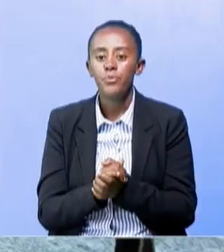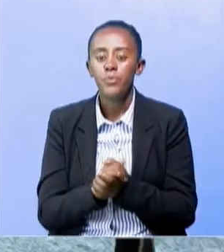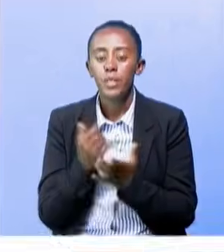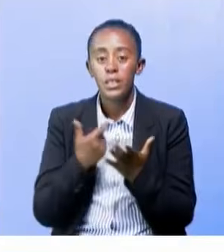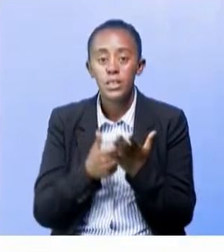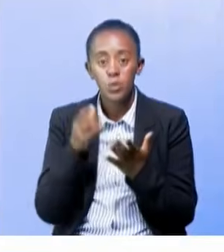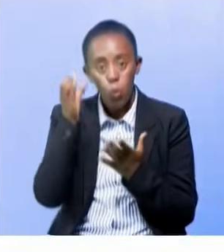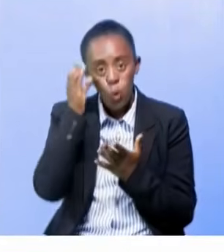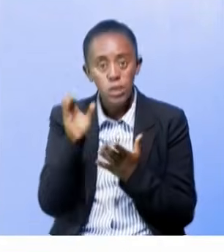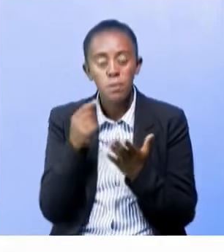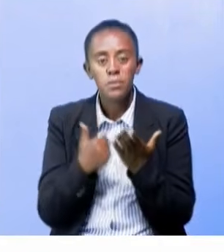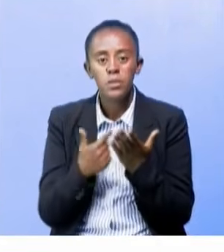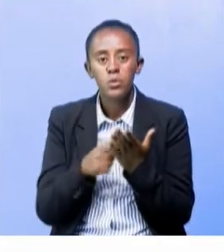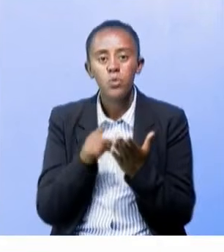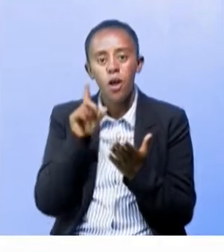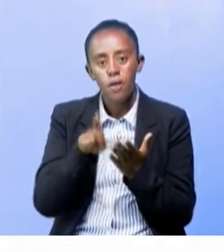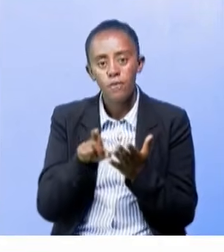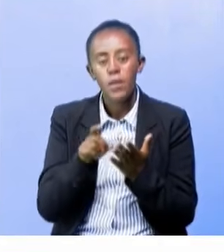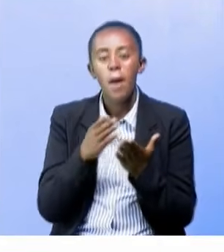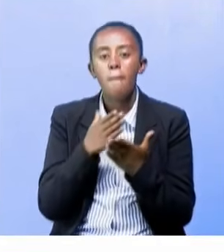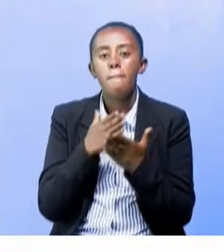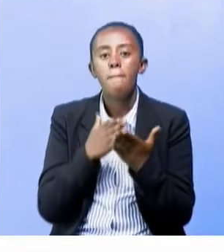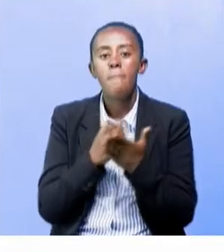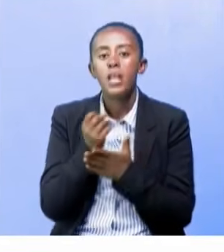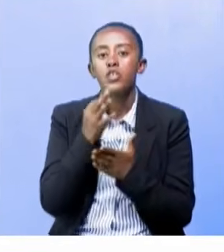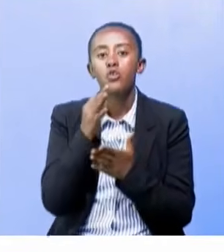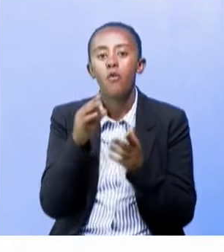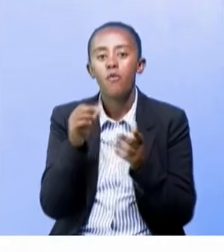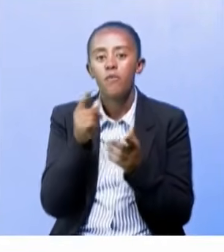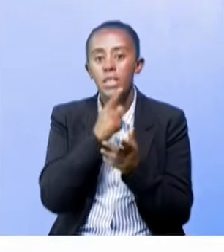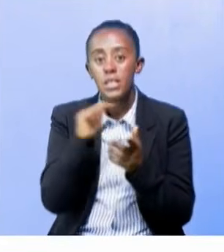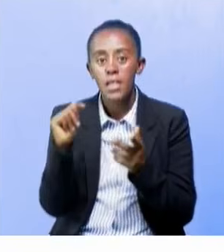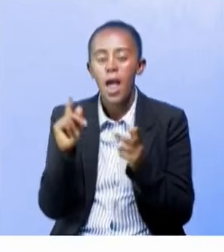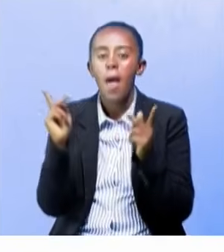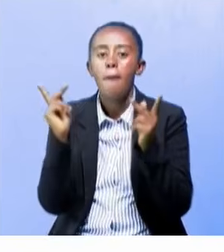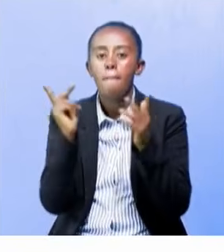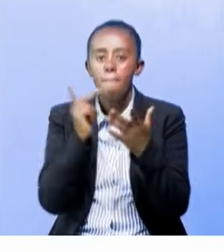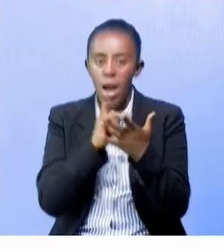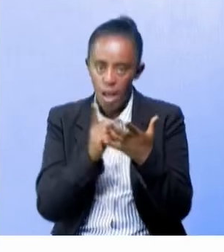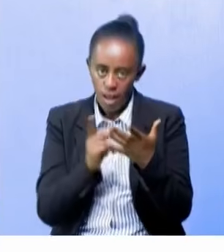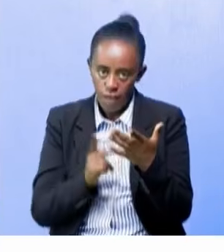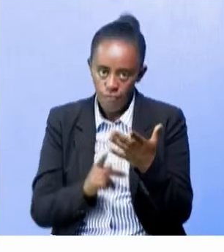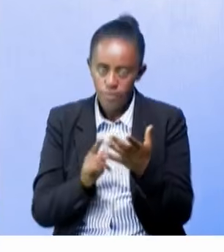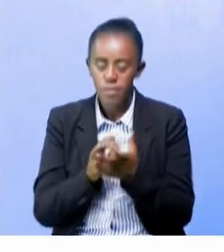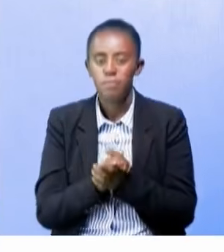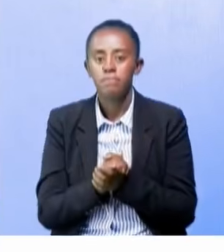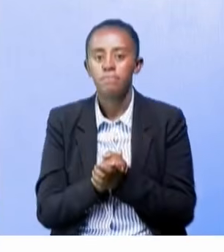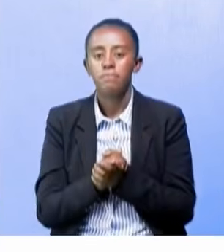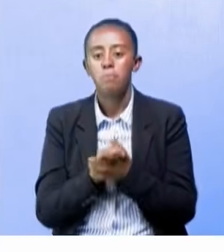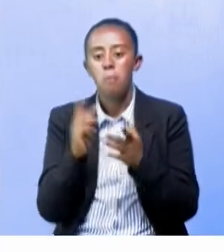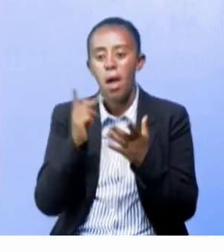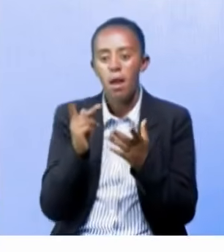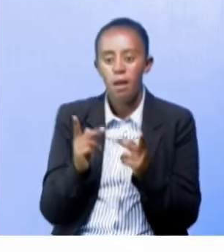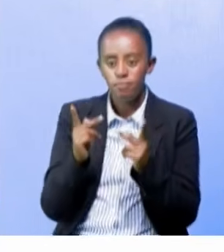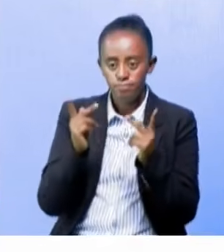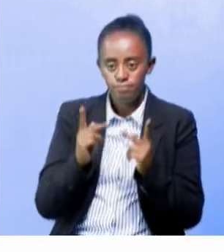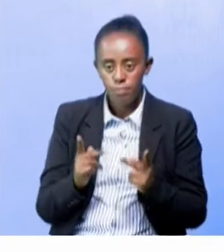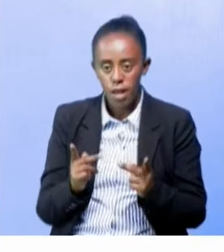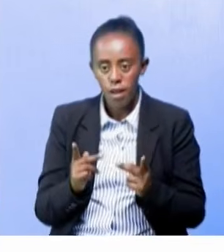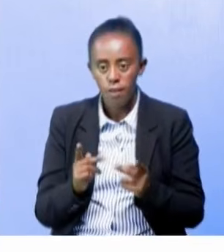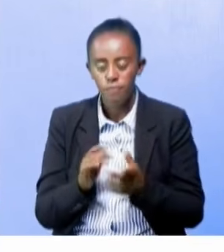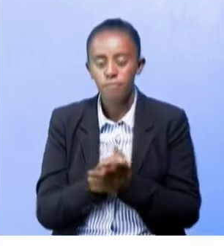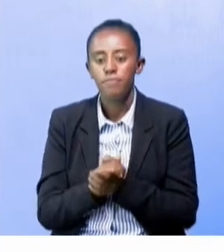concept, we have to say something about parts of the paragraphs. Parts of the paragraph.